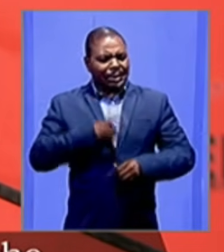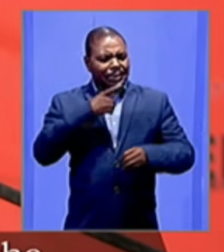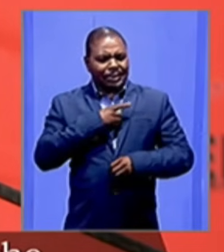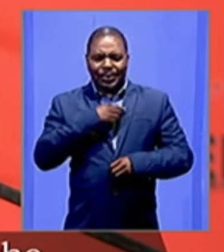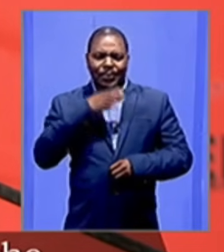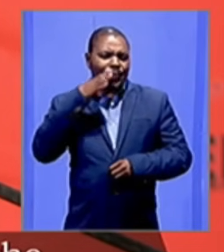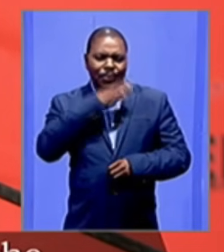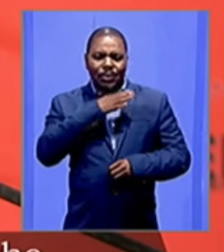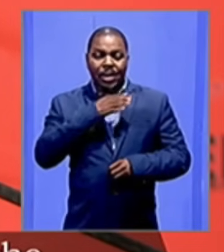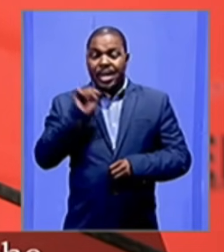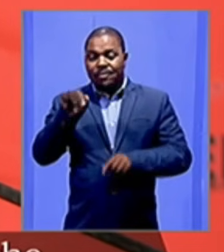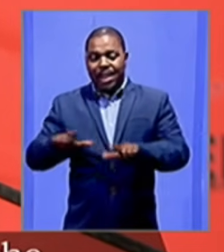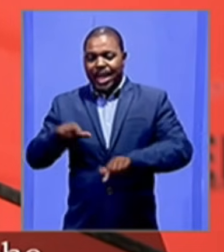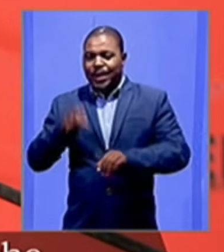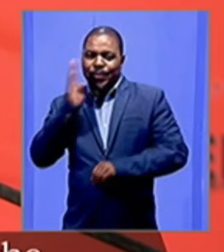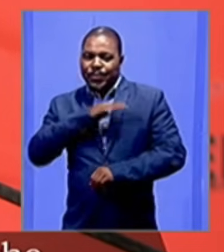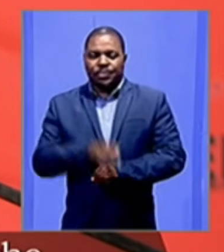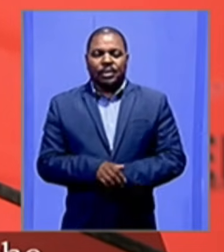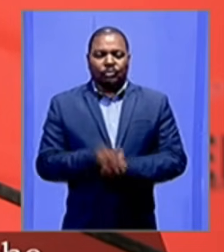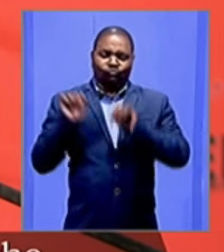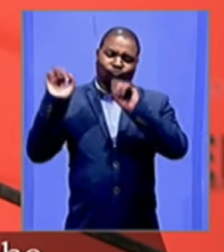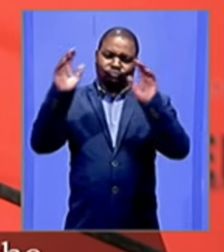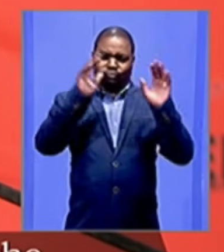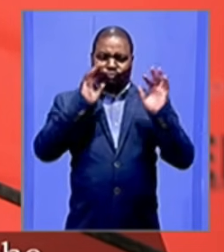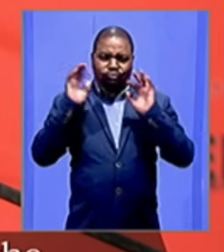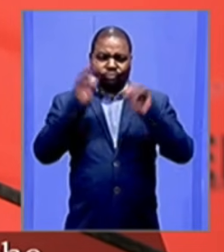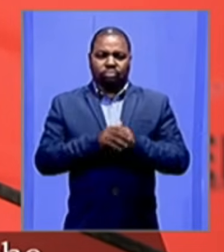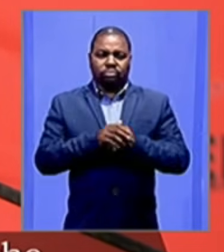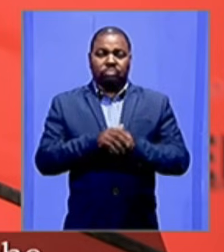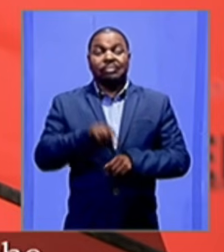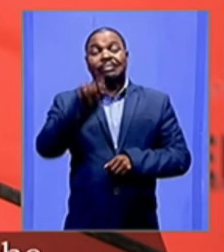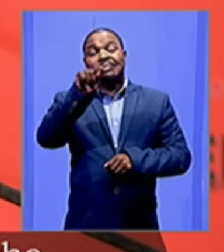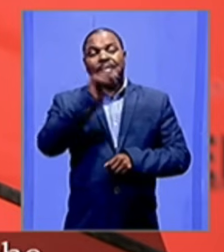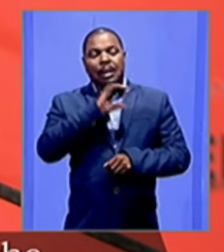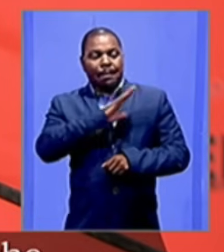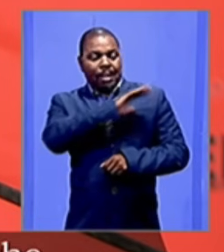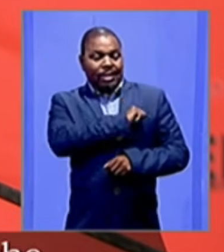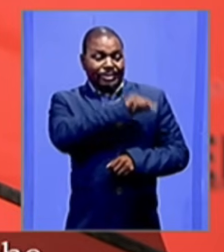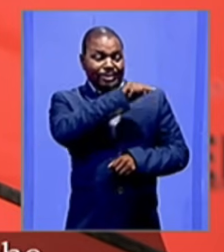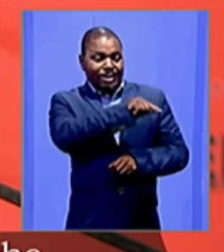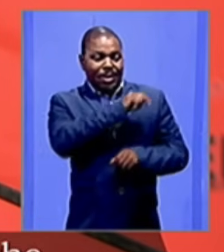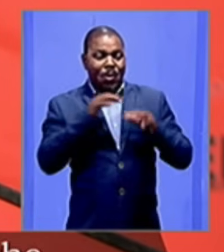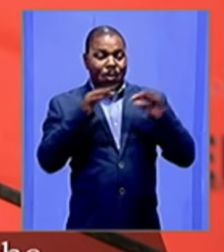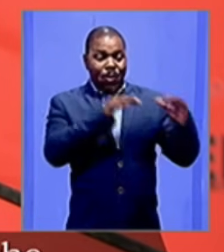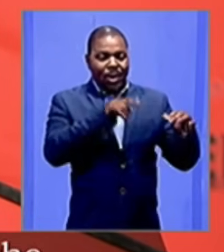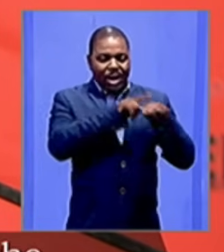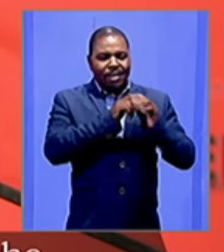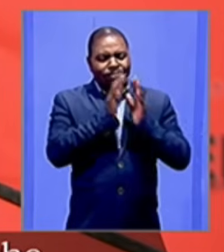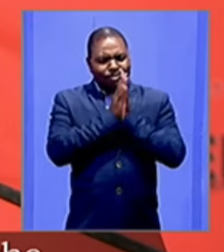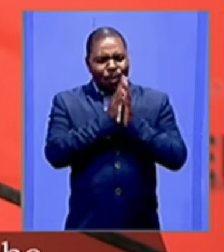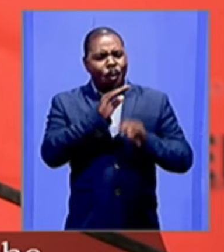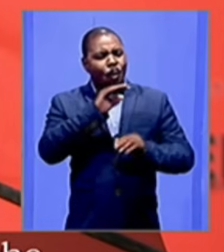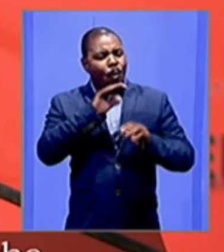the land. The war in Palestine is not a religious war, it's